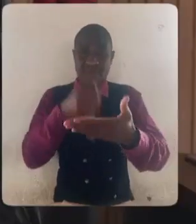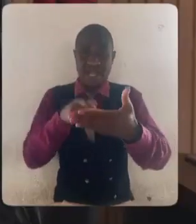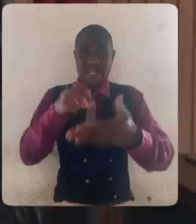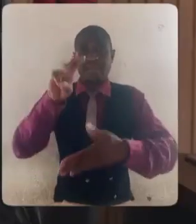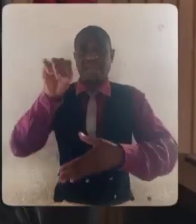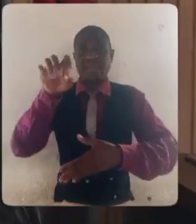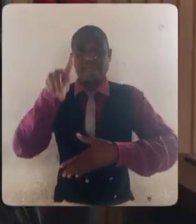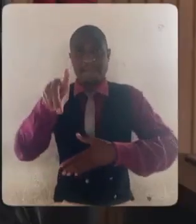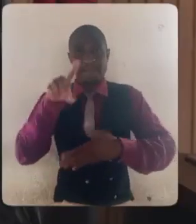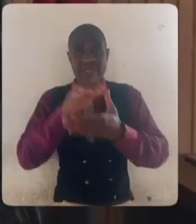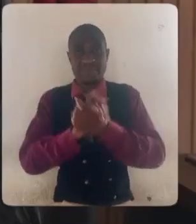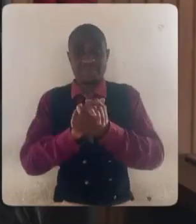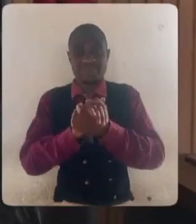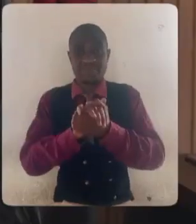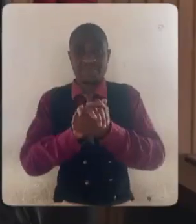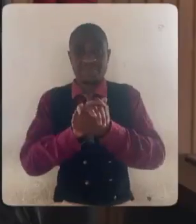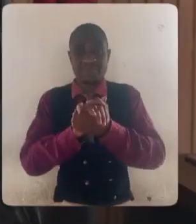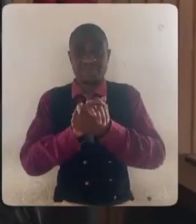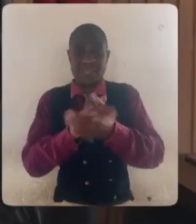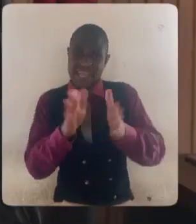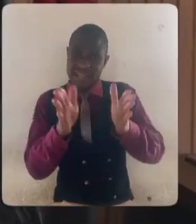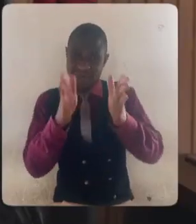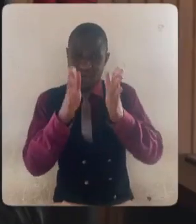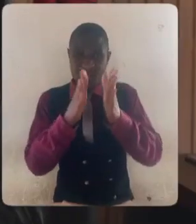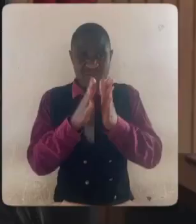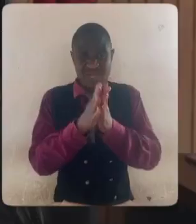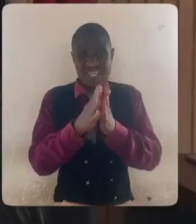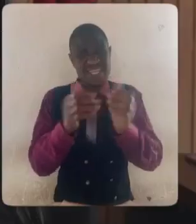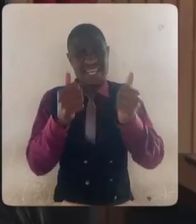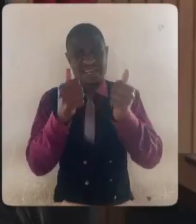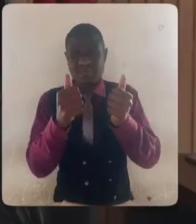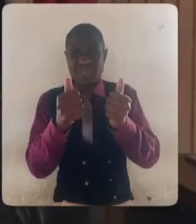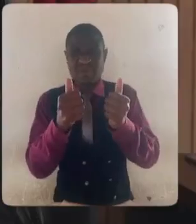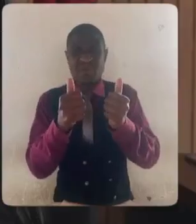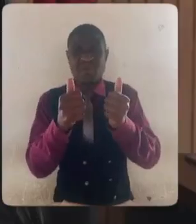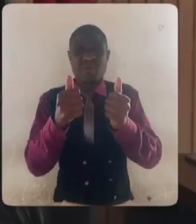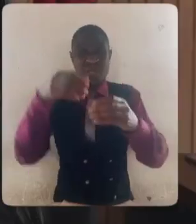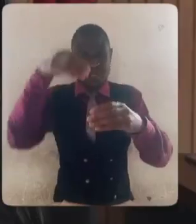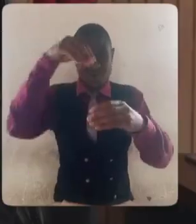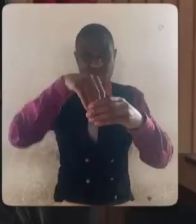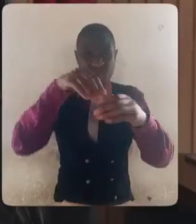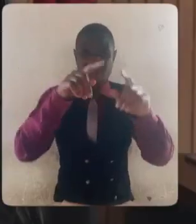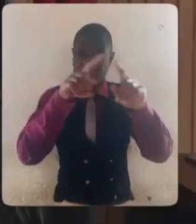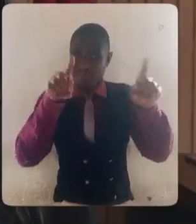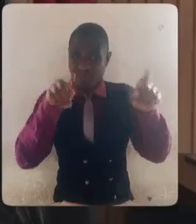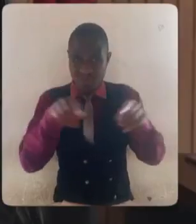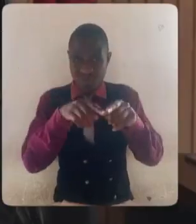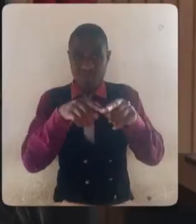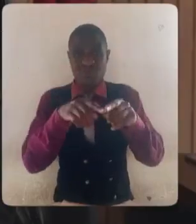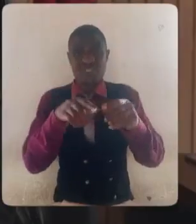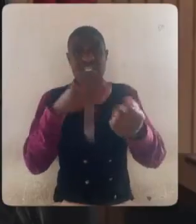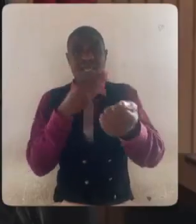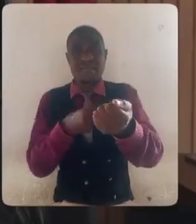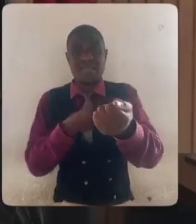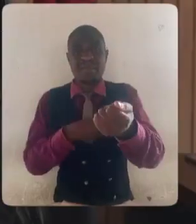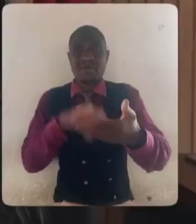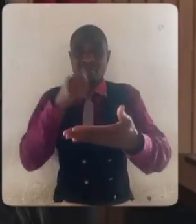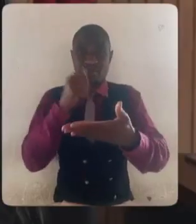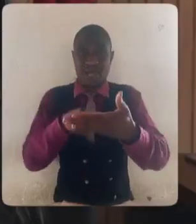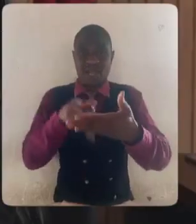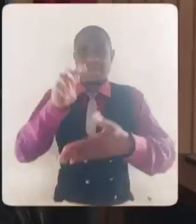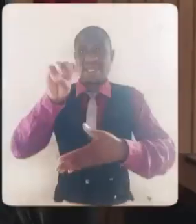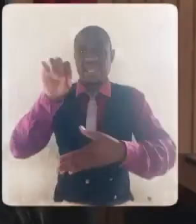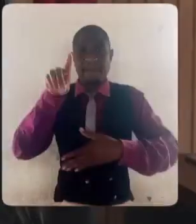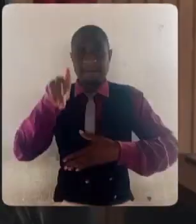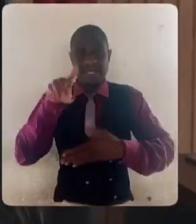to uphold the democratic will of the people. The Commission urges every citizen to remain calm,